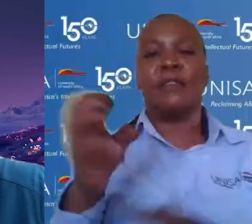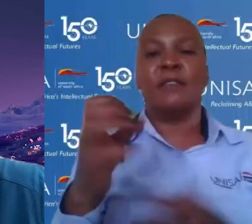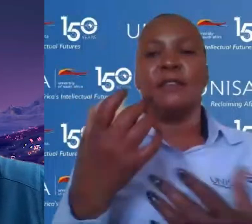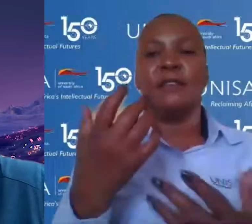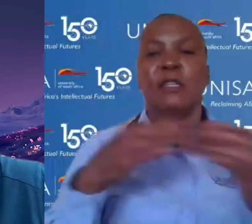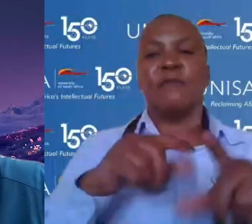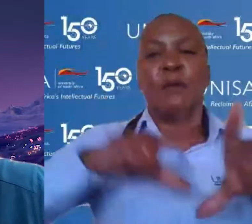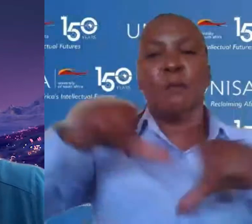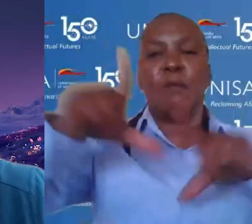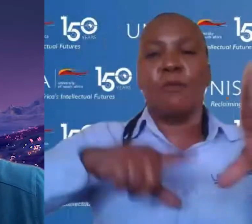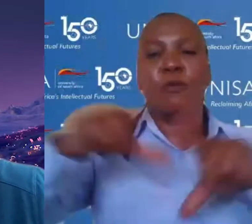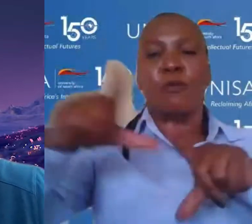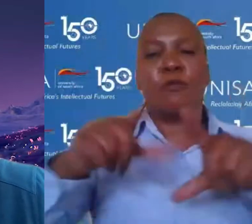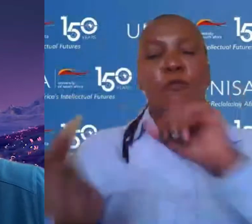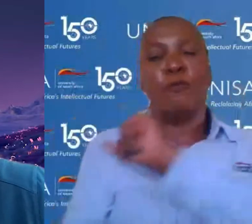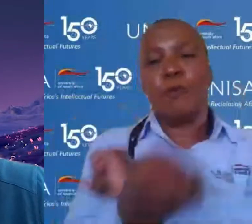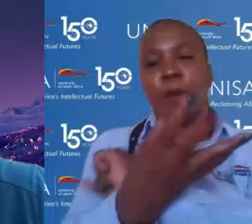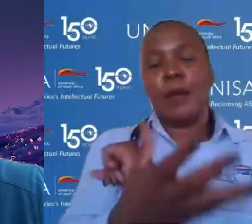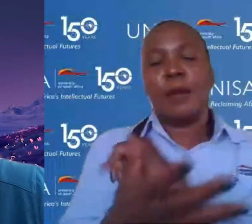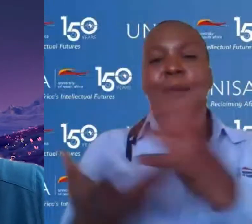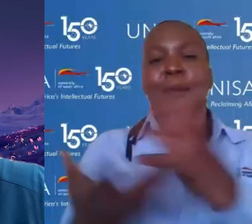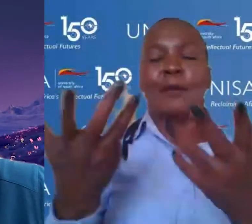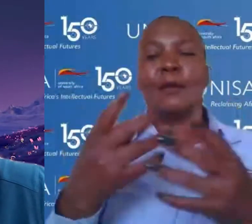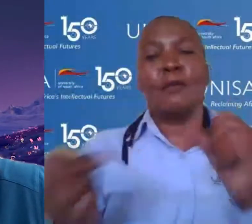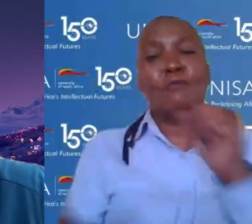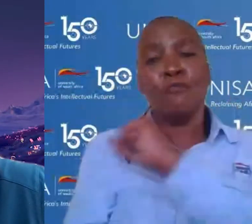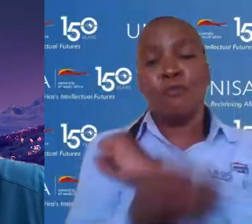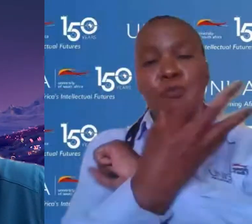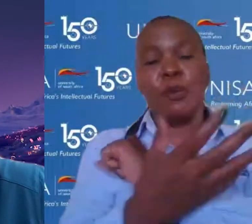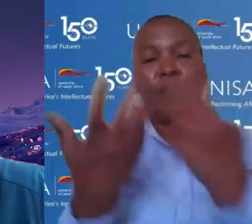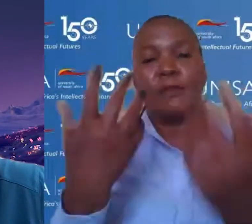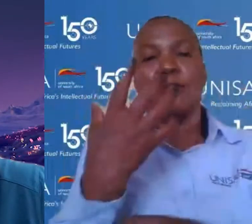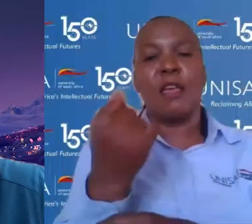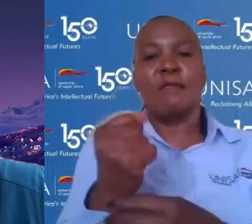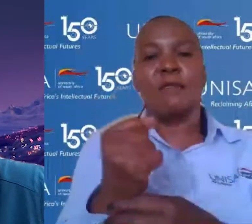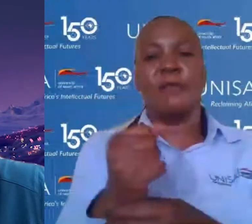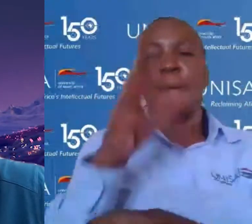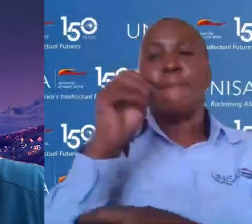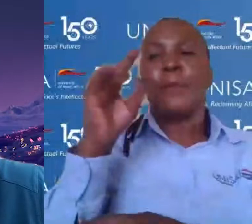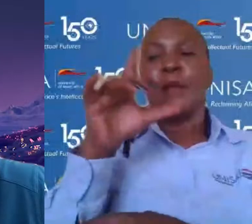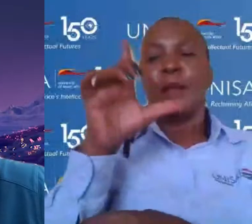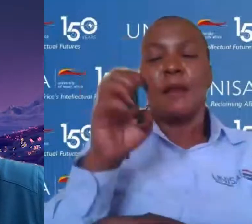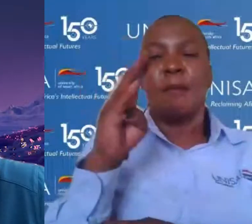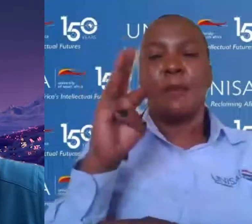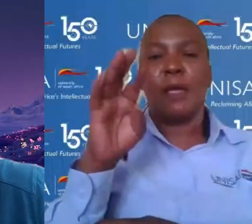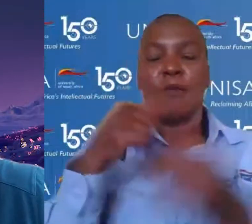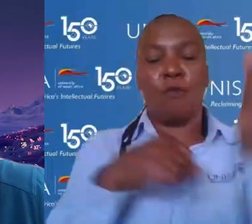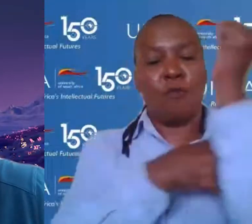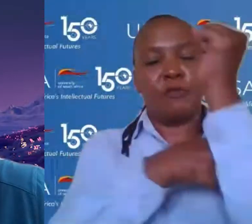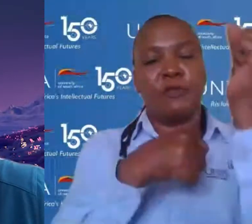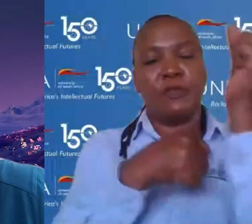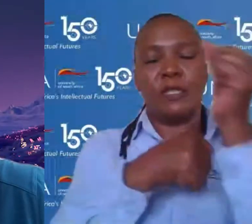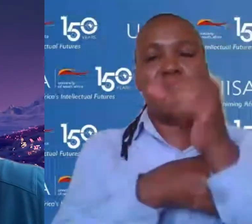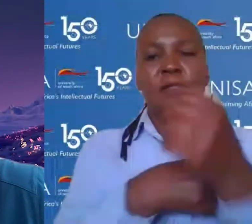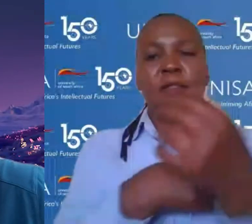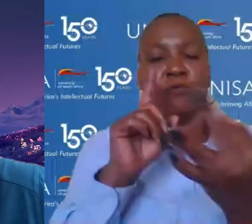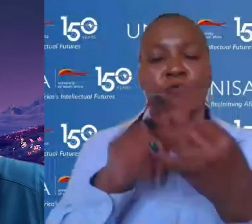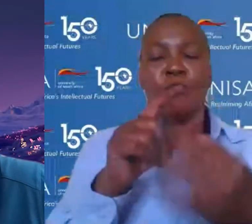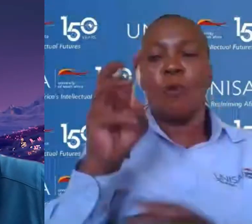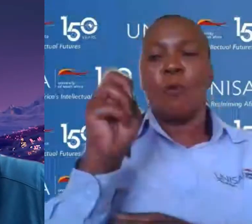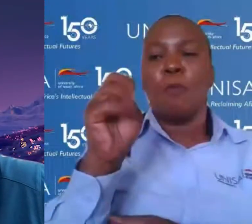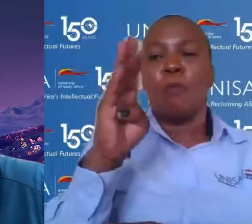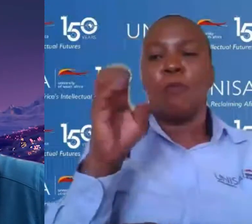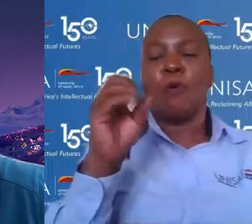and Mpumalanga. In Mpumalanga, you have Middleburg office as well as Mbombela, or what was known